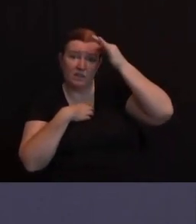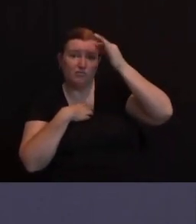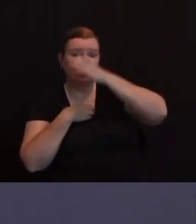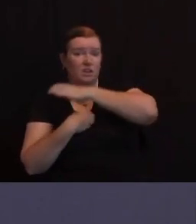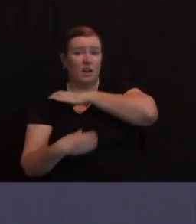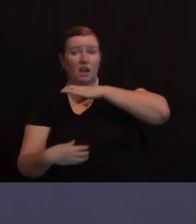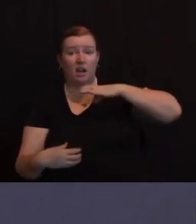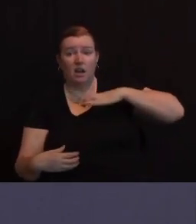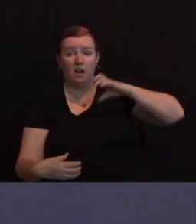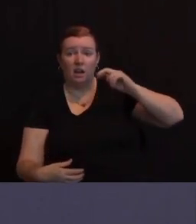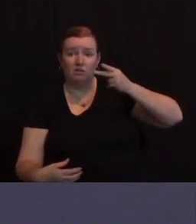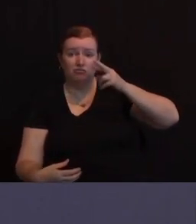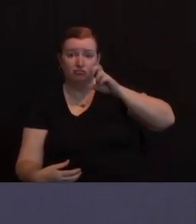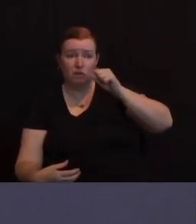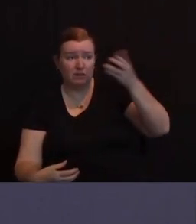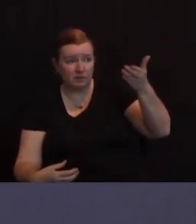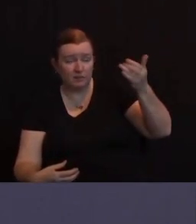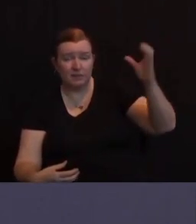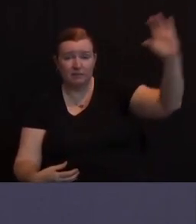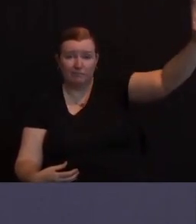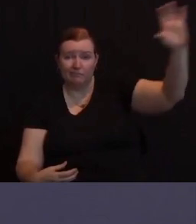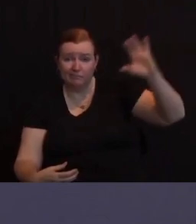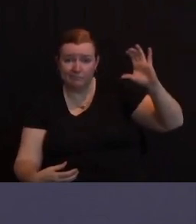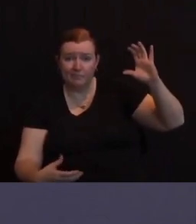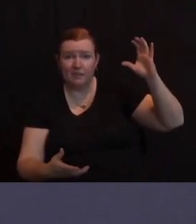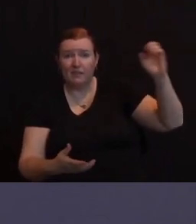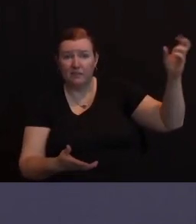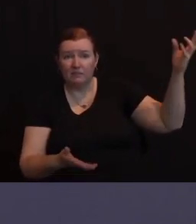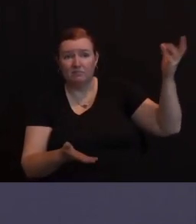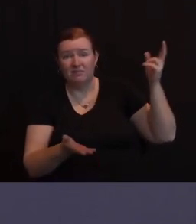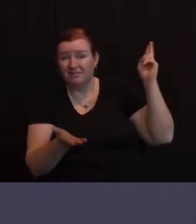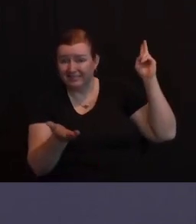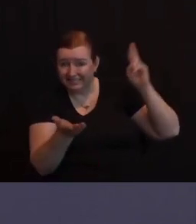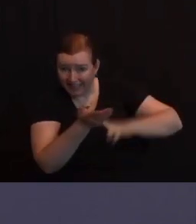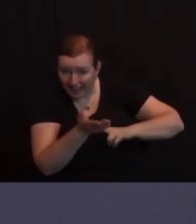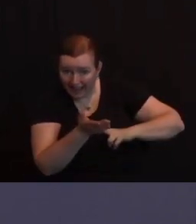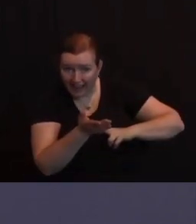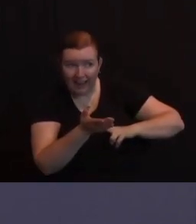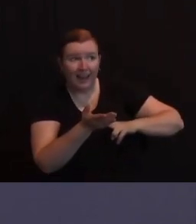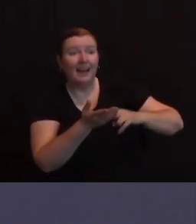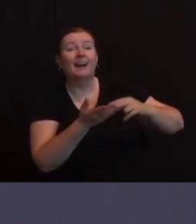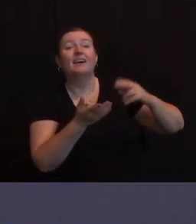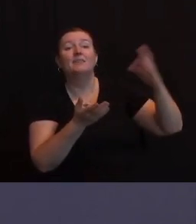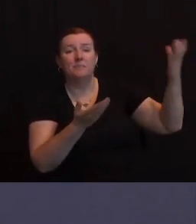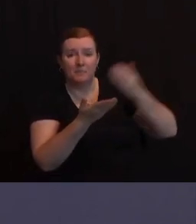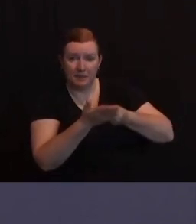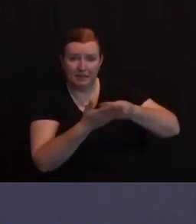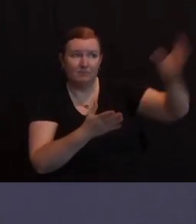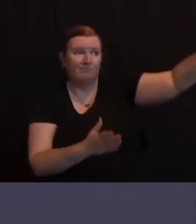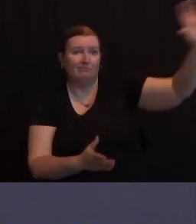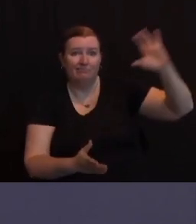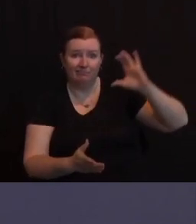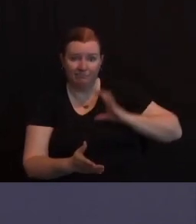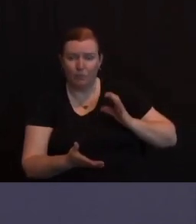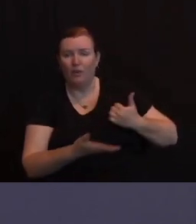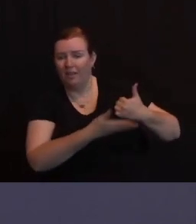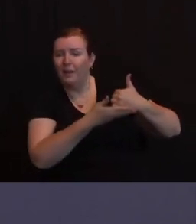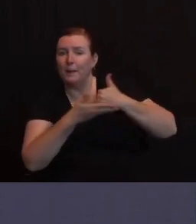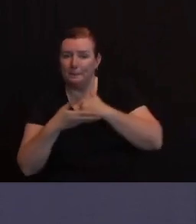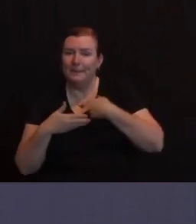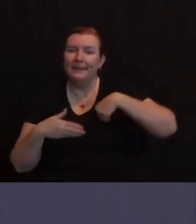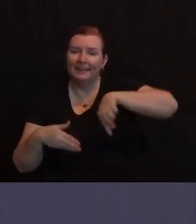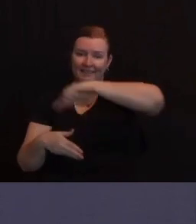of federal cash and the president were to sign that, that could make a difference on something like that. We could make a much bigger